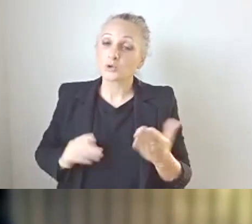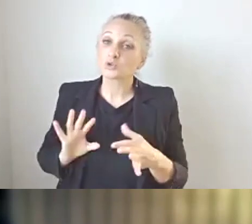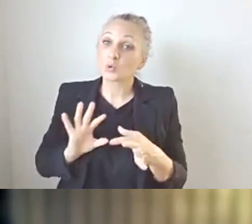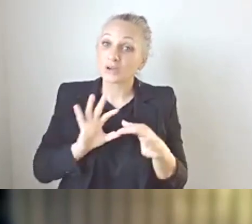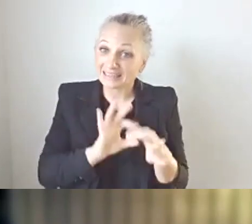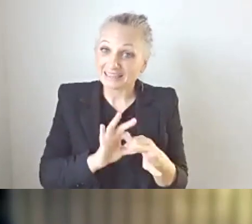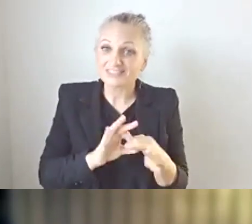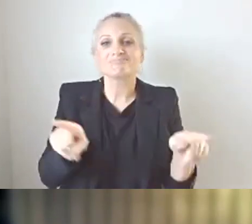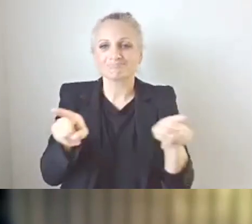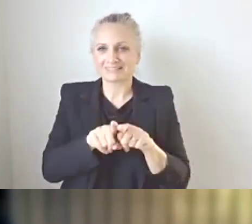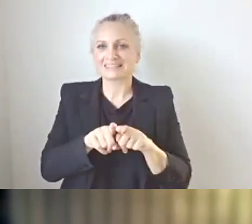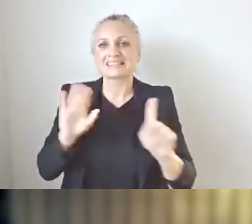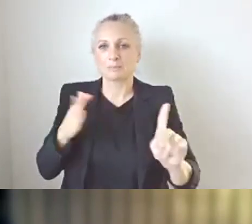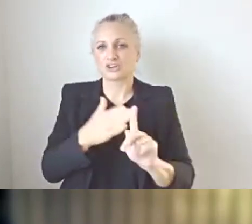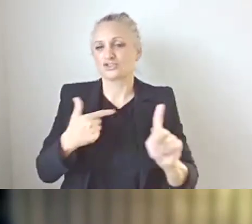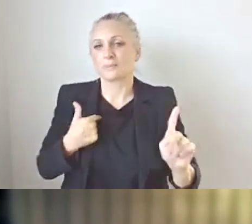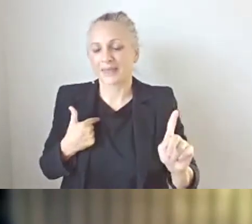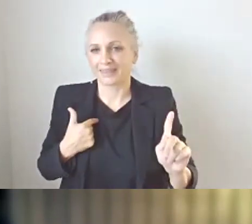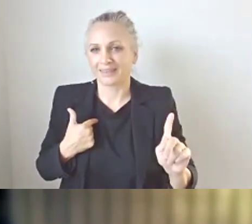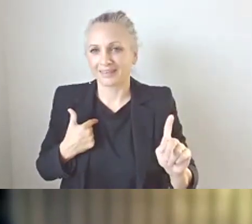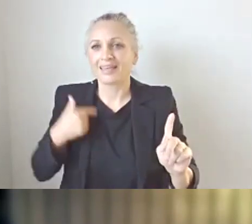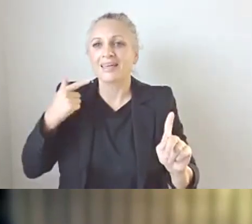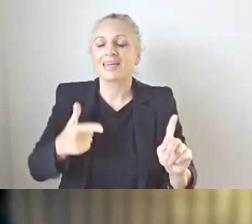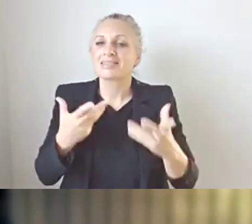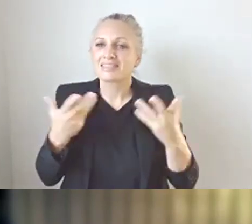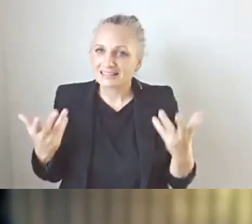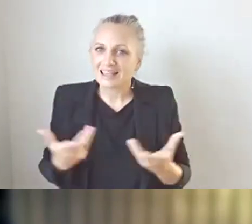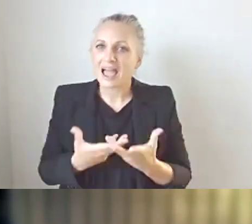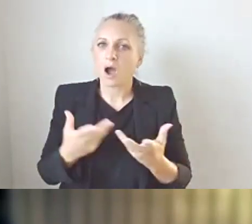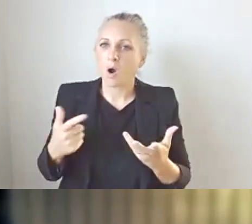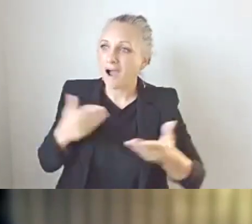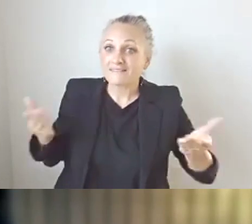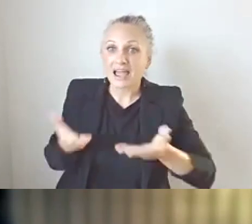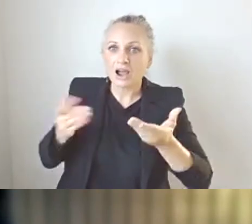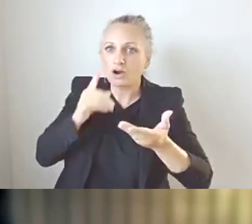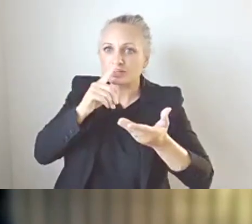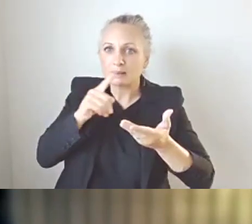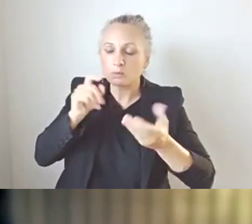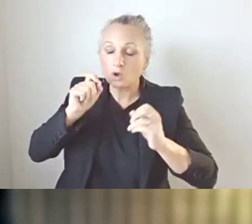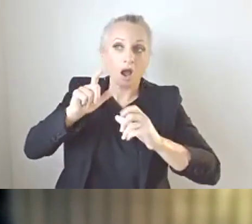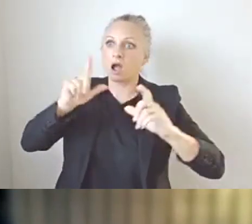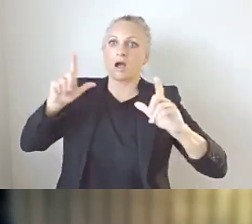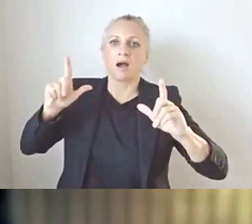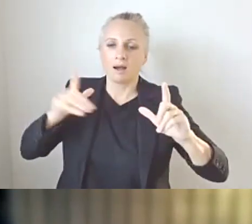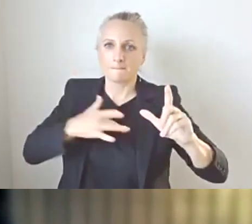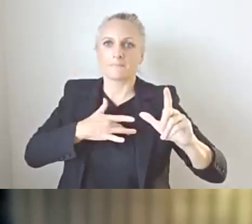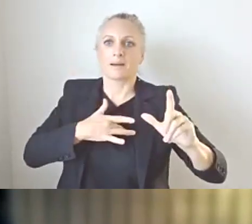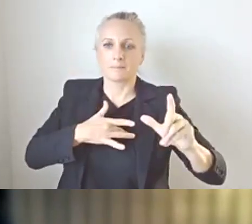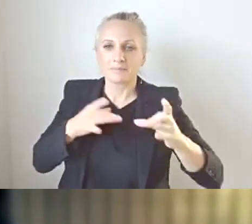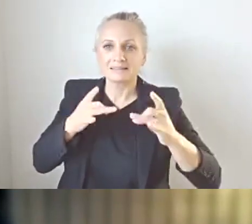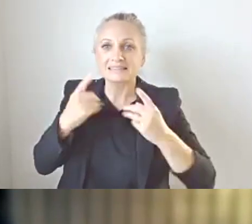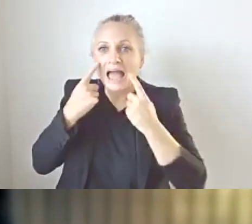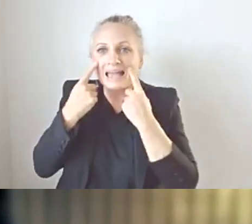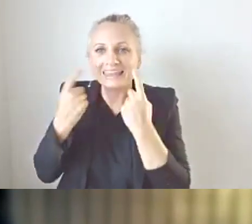to get people to start caring. Once they start caring, that fever